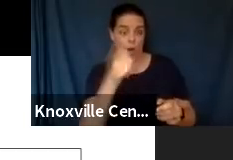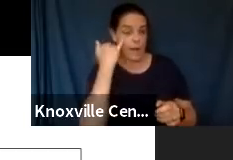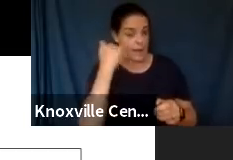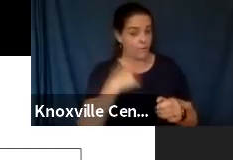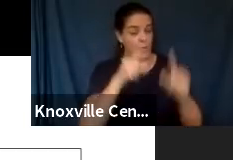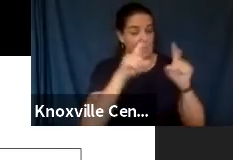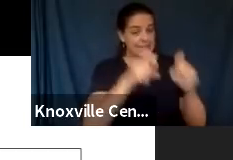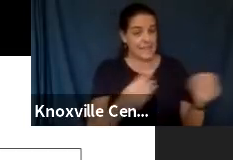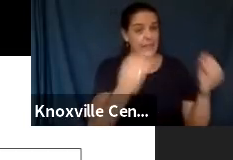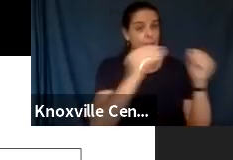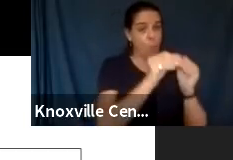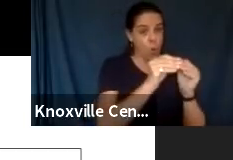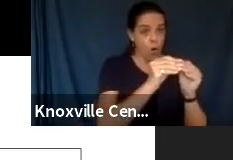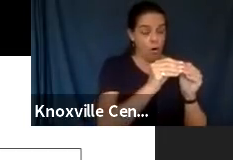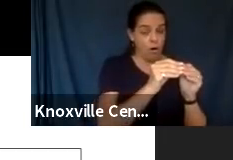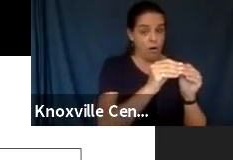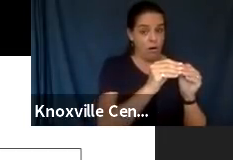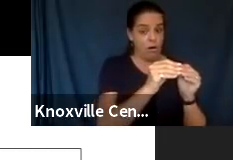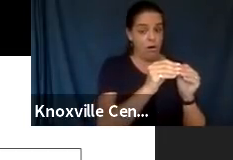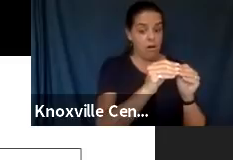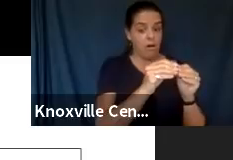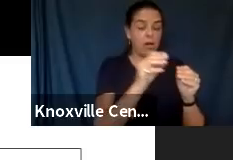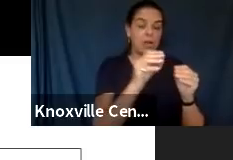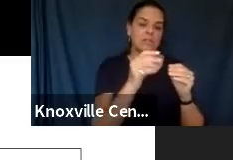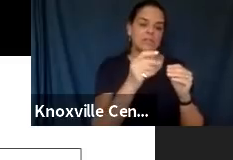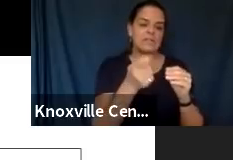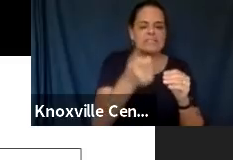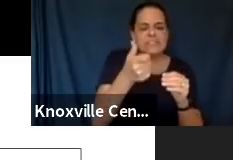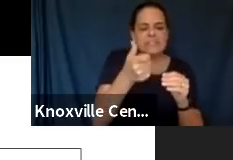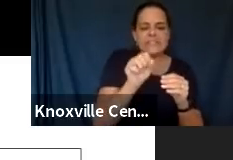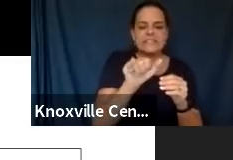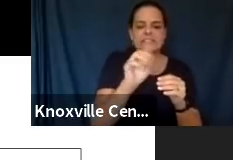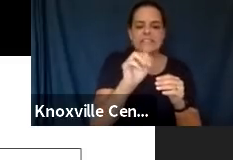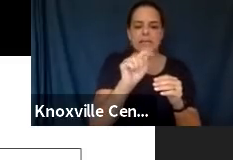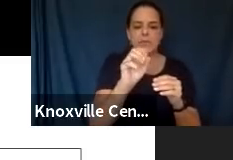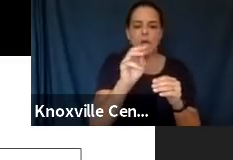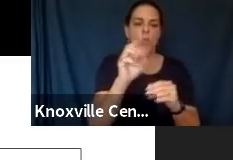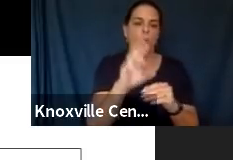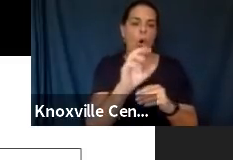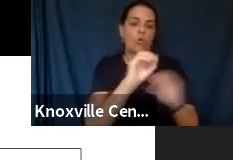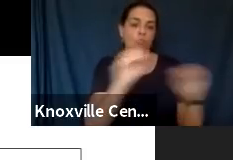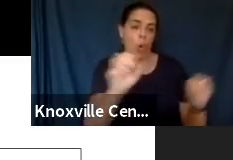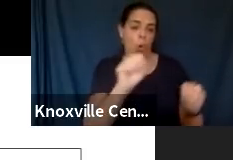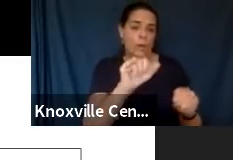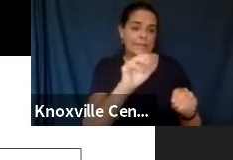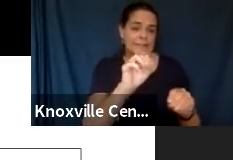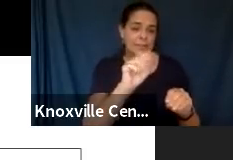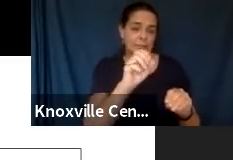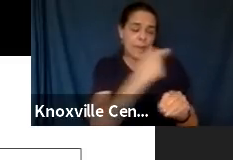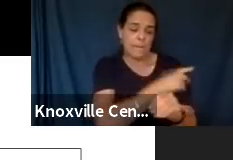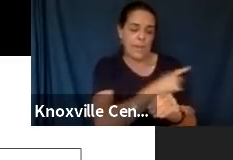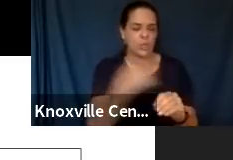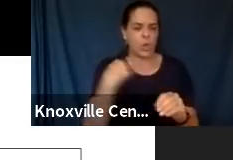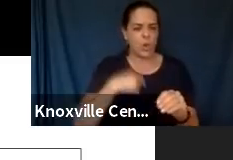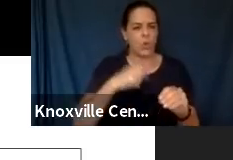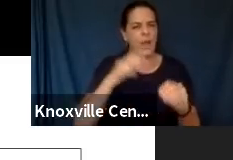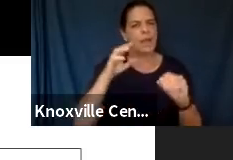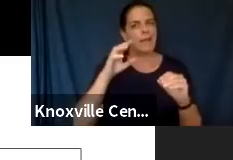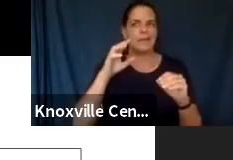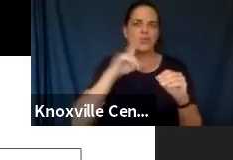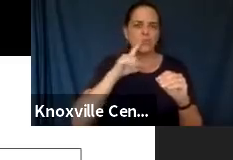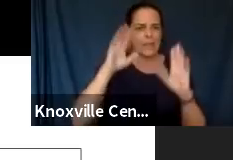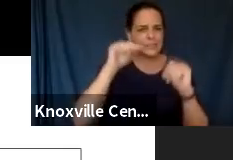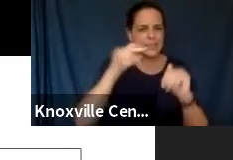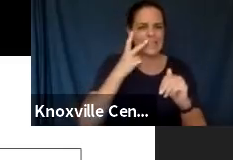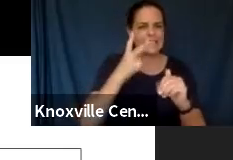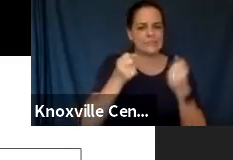more minimally symptomatic or asymptomatic patients, we would potentially expect to see the strength of the correlation